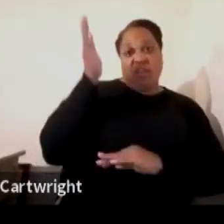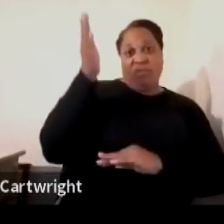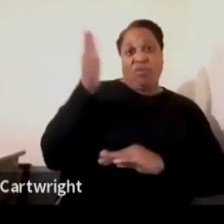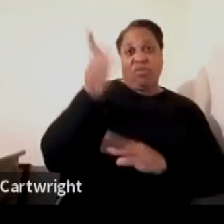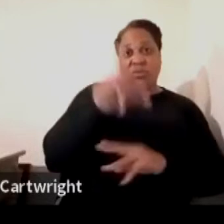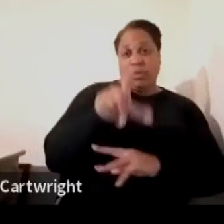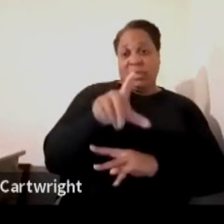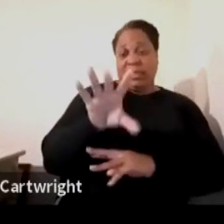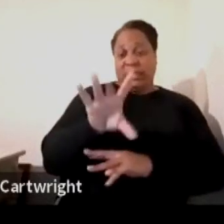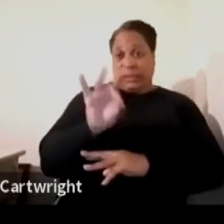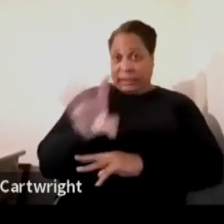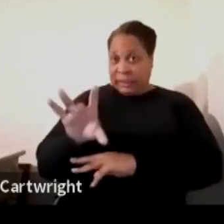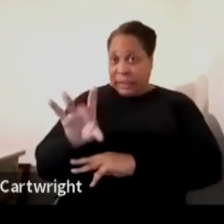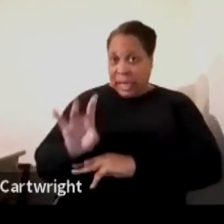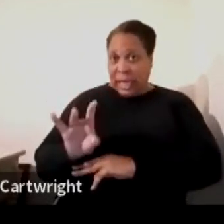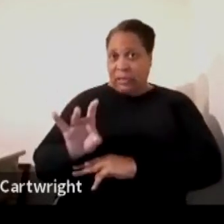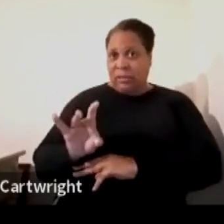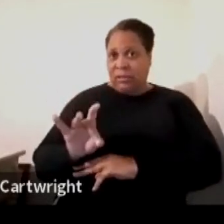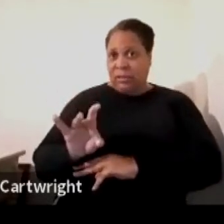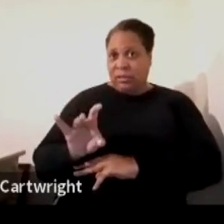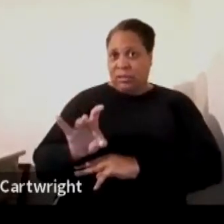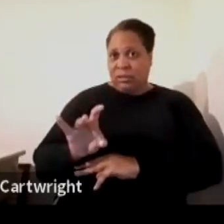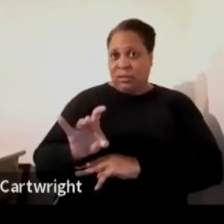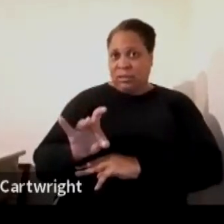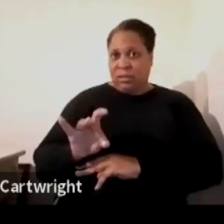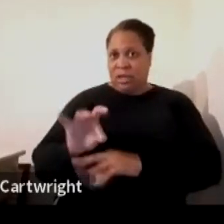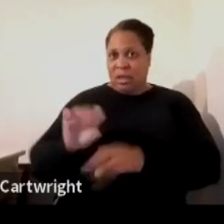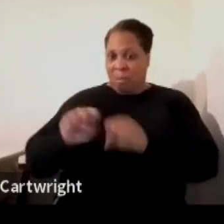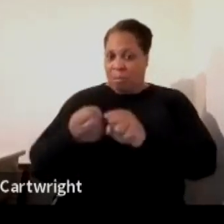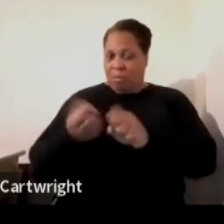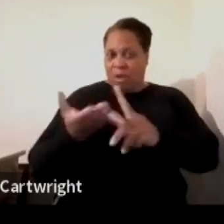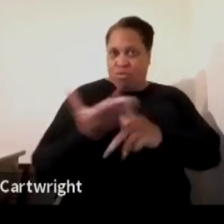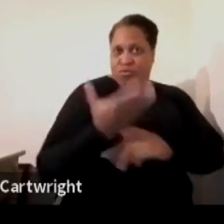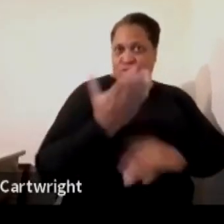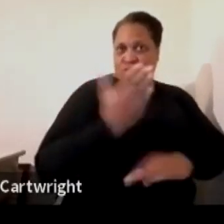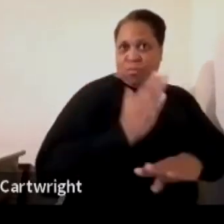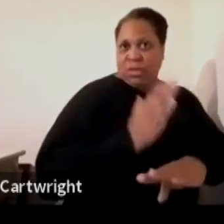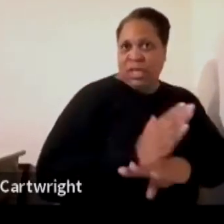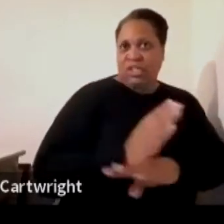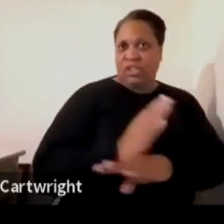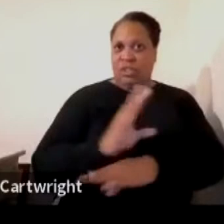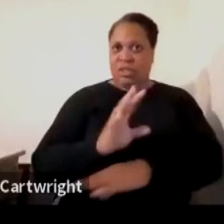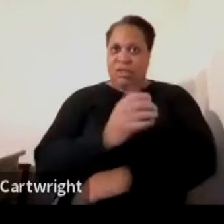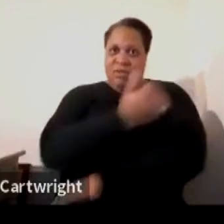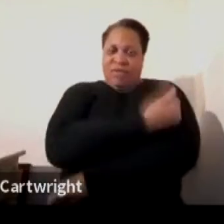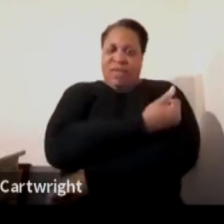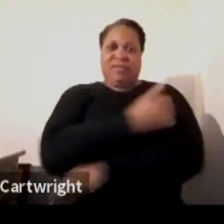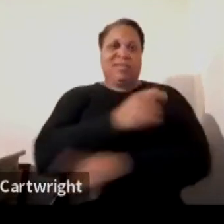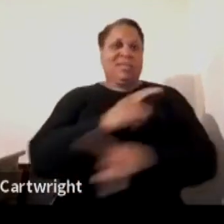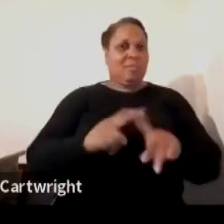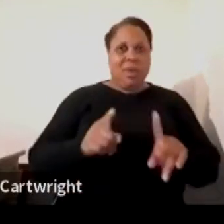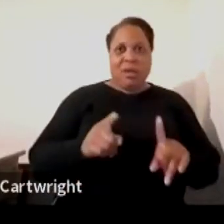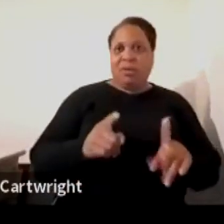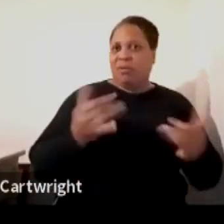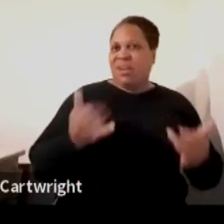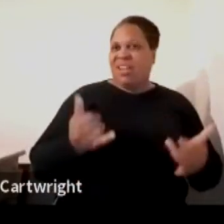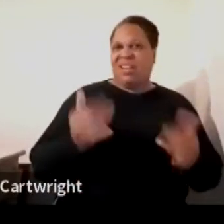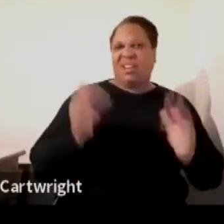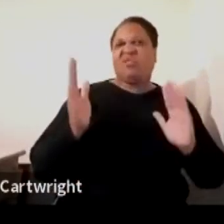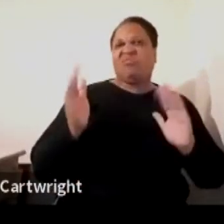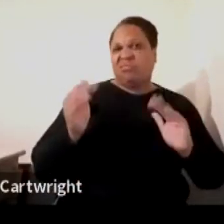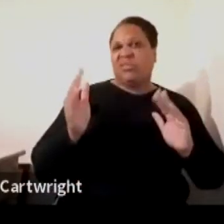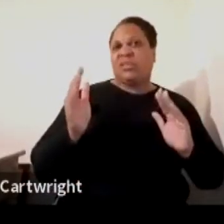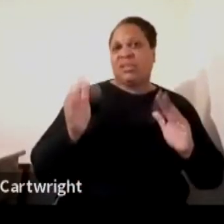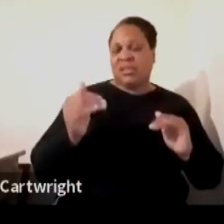that is, penetrates through the protection of the vaccine. But right now, I would anticipate, based